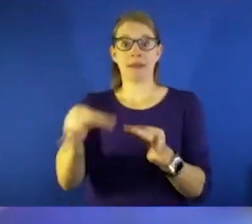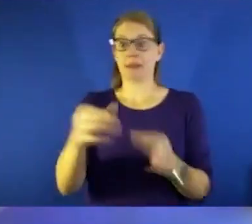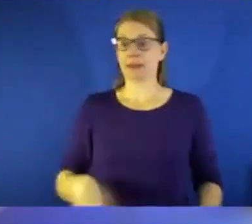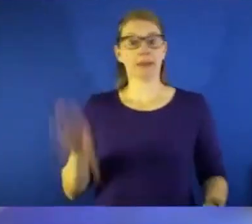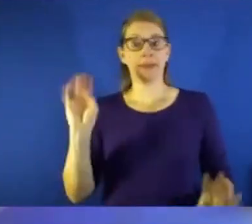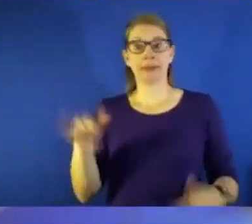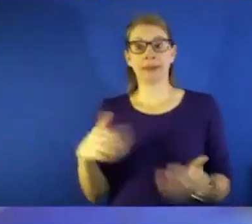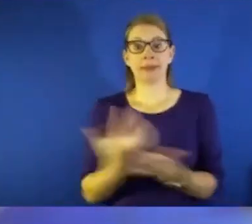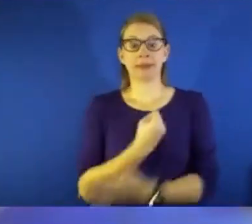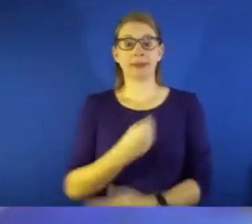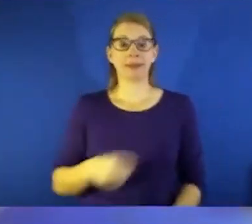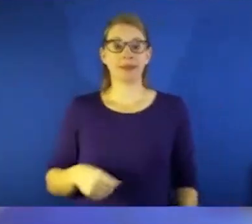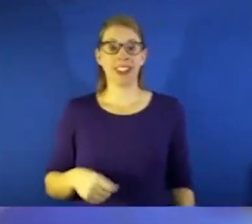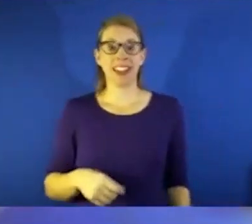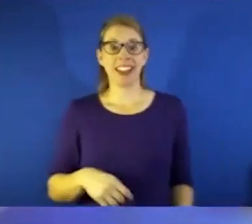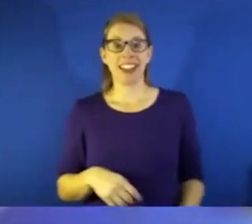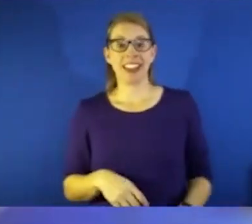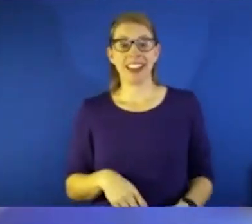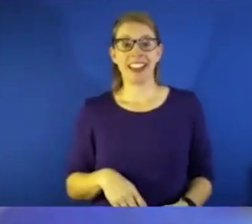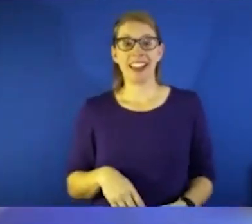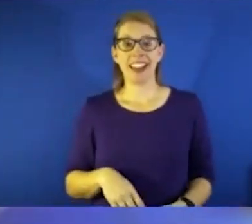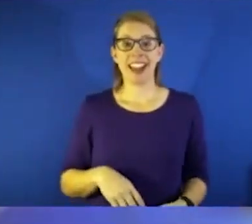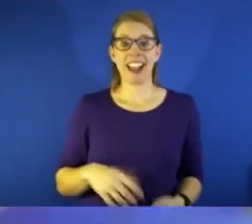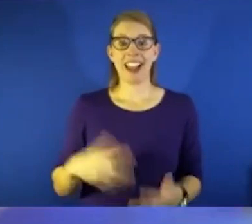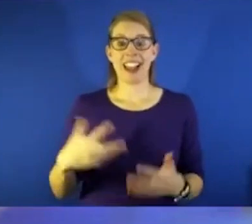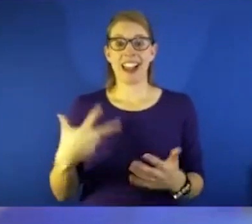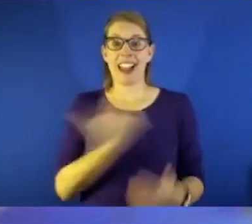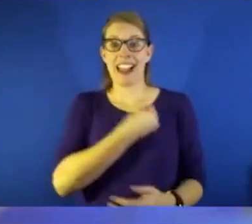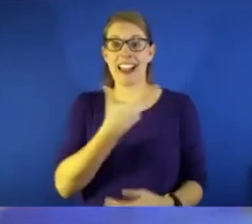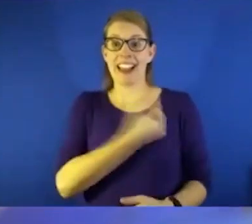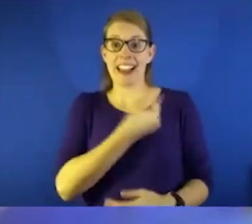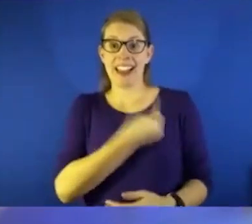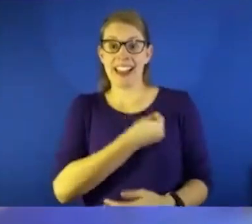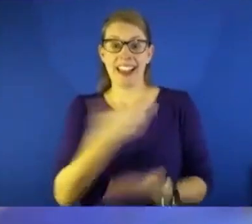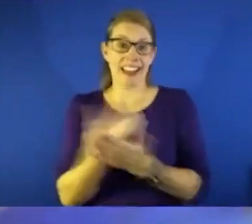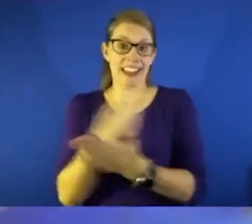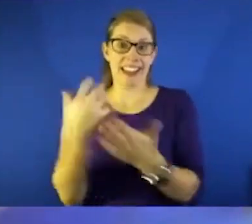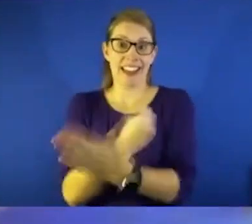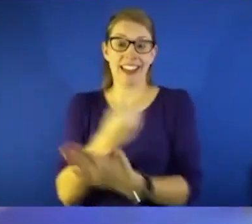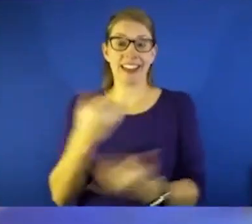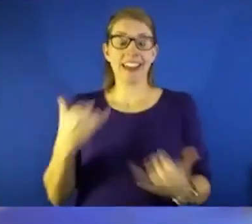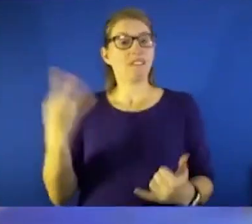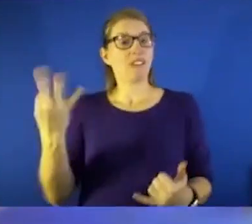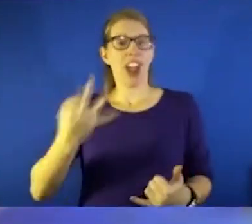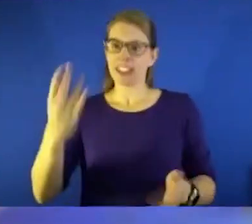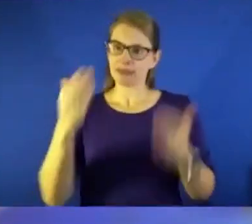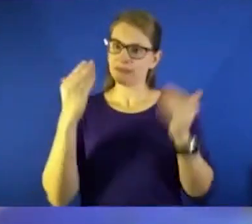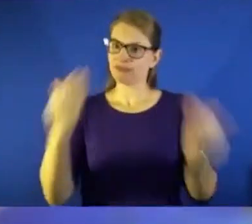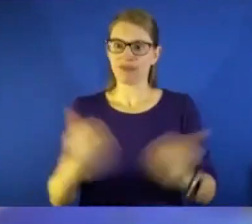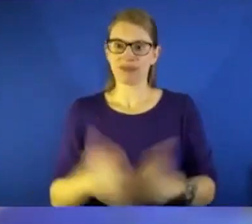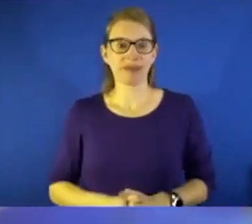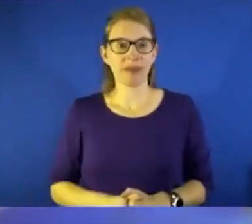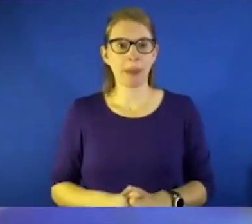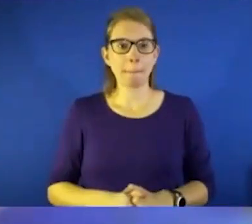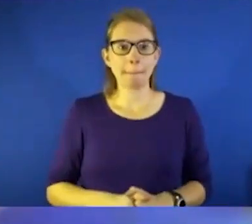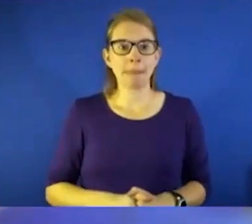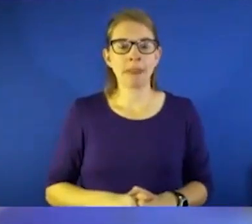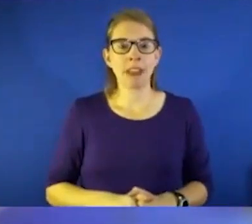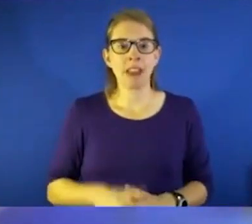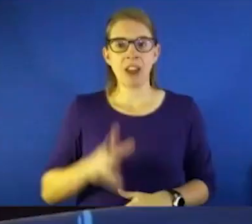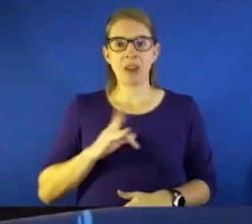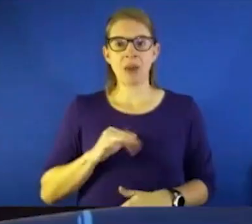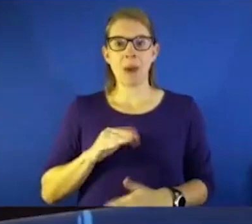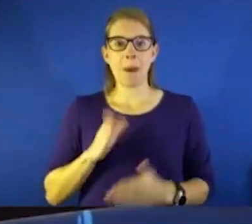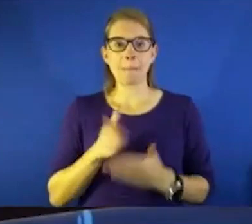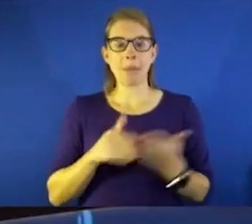part. just- Here's the cool part. I'll take people. as many of those vaccines as I can get. It's a Friday. Let's get it done. Here I is love the cool it. part of getting this vaccine, and a pediatric nurse is going to